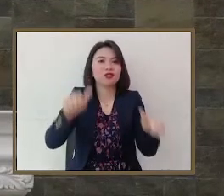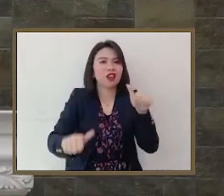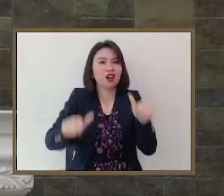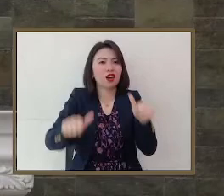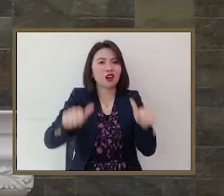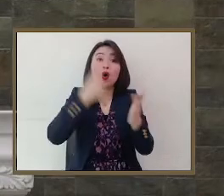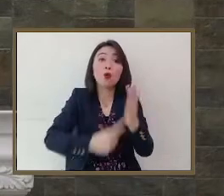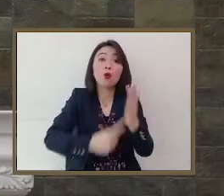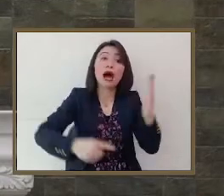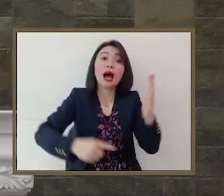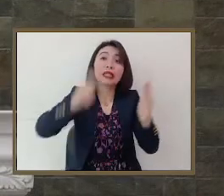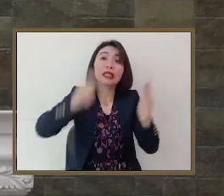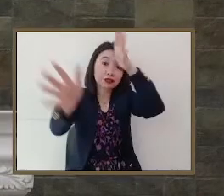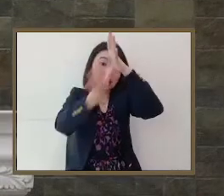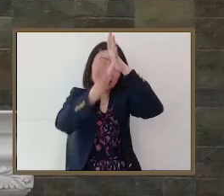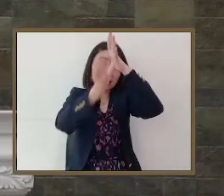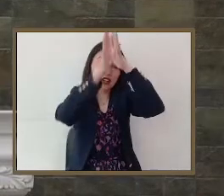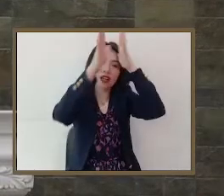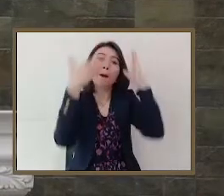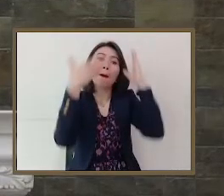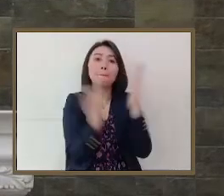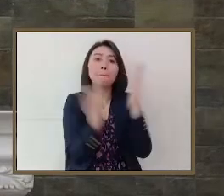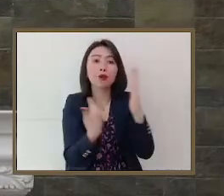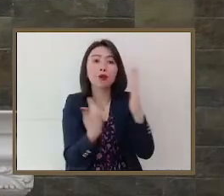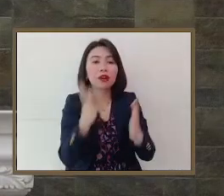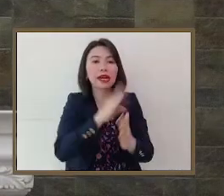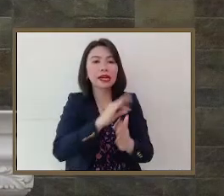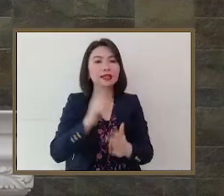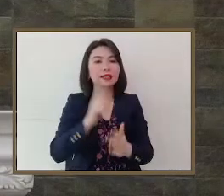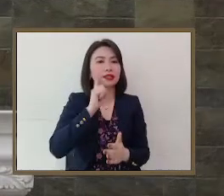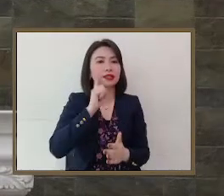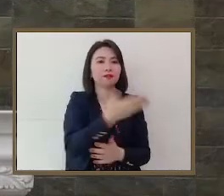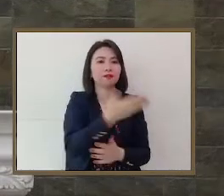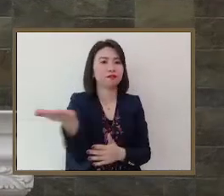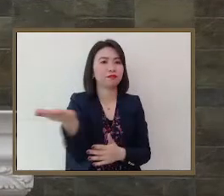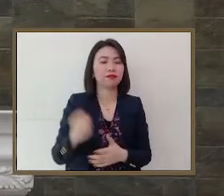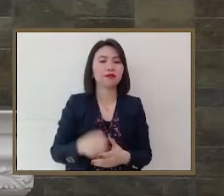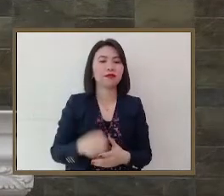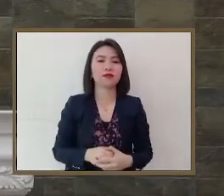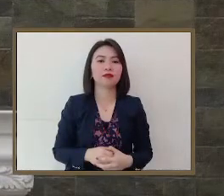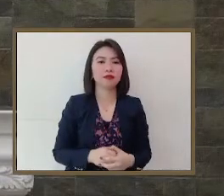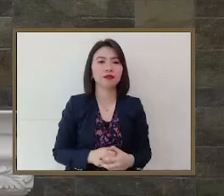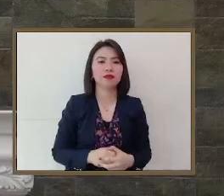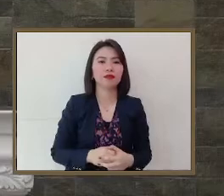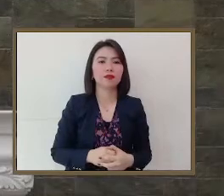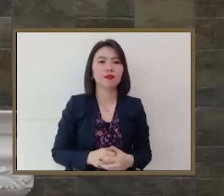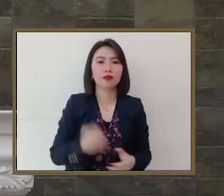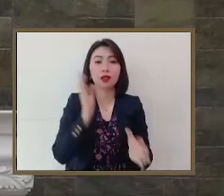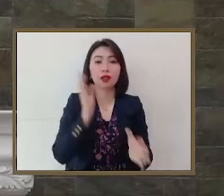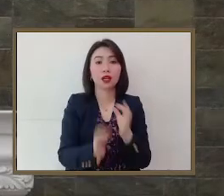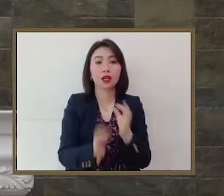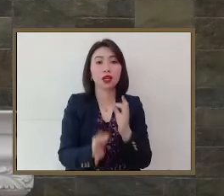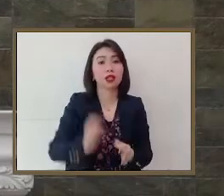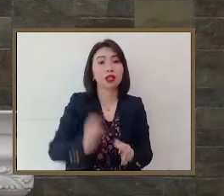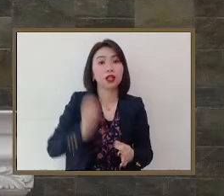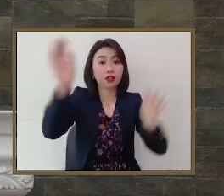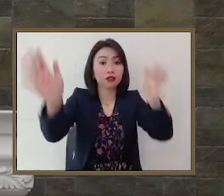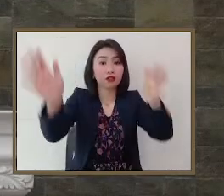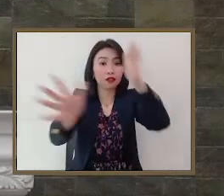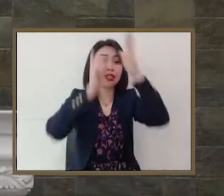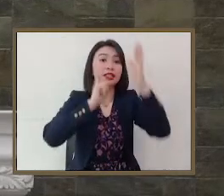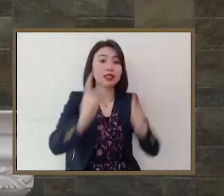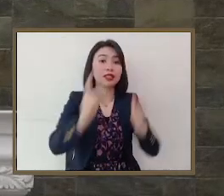already declared it. You see, listen, kung dineklara ng Diyos na tayo ay, at ikaw at ako ay anak na ng